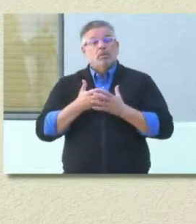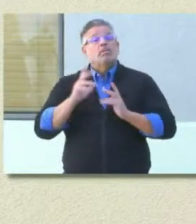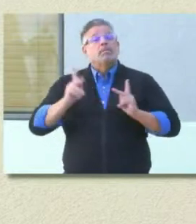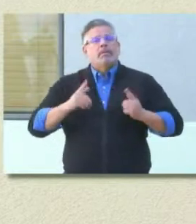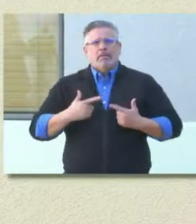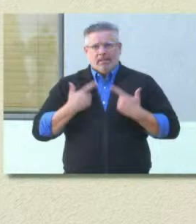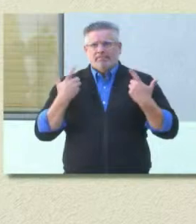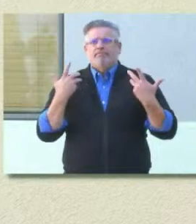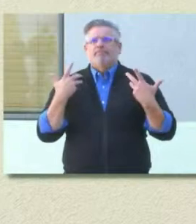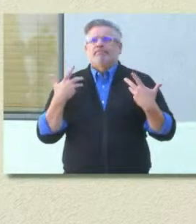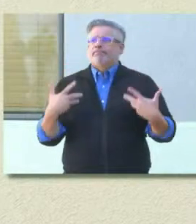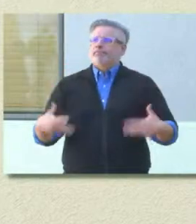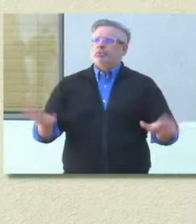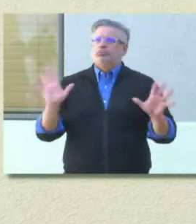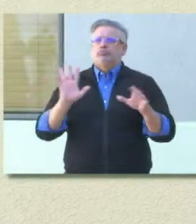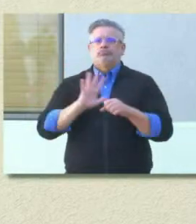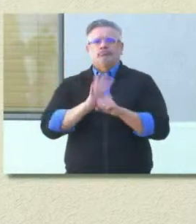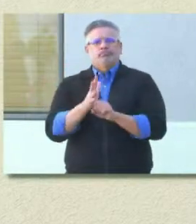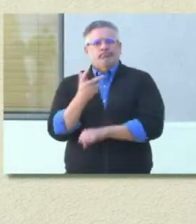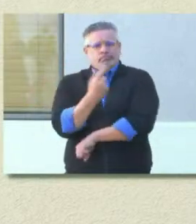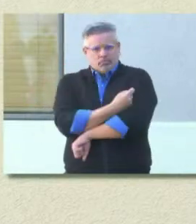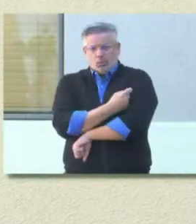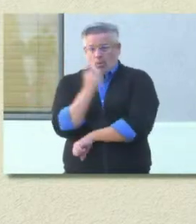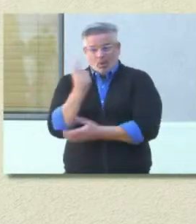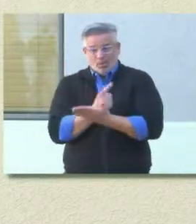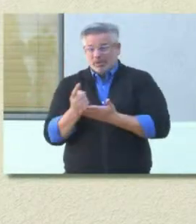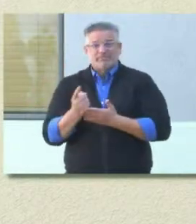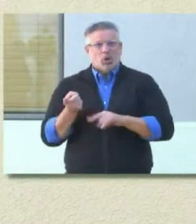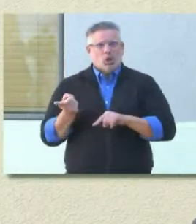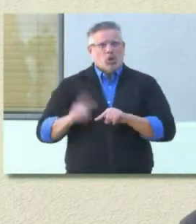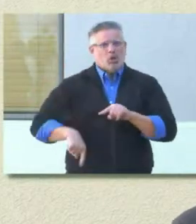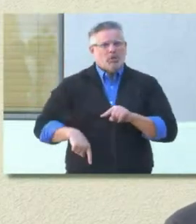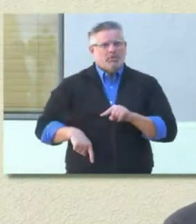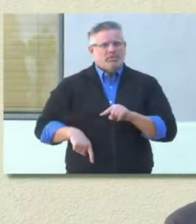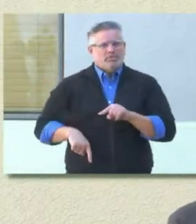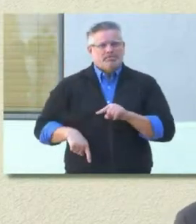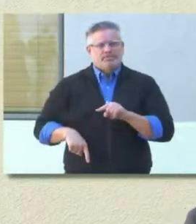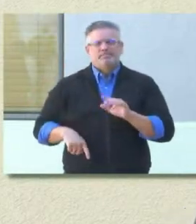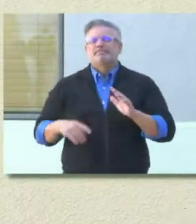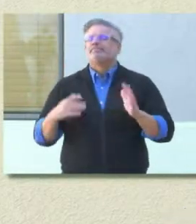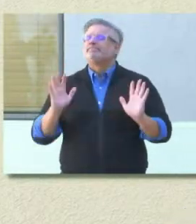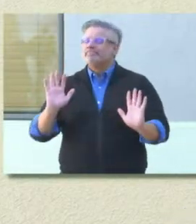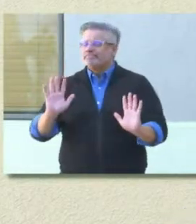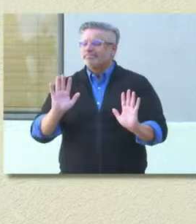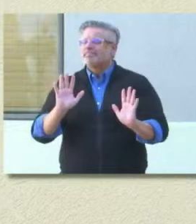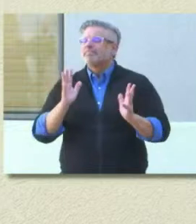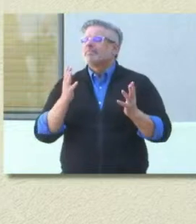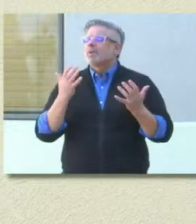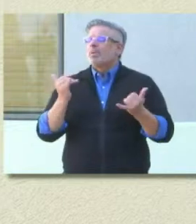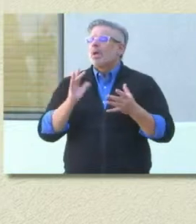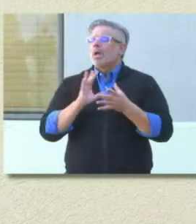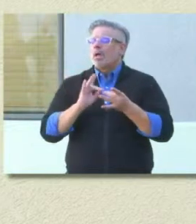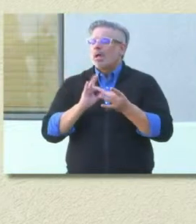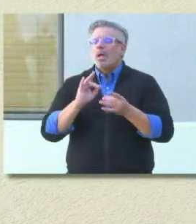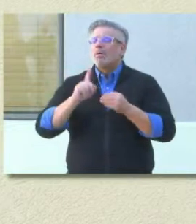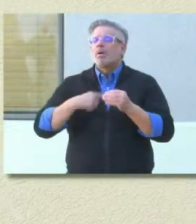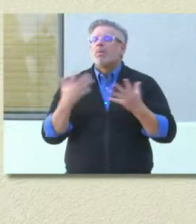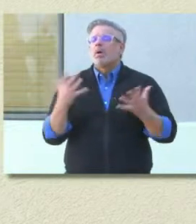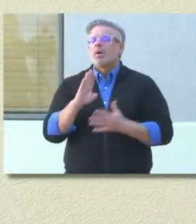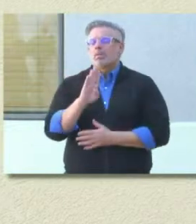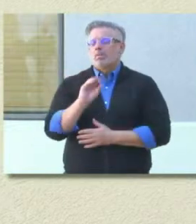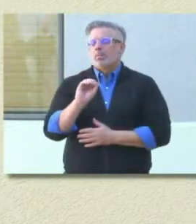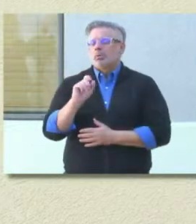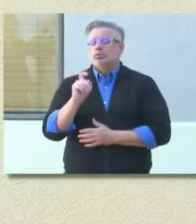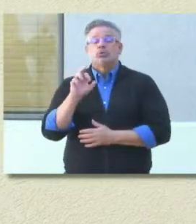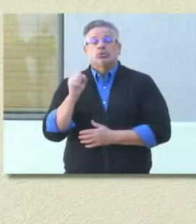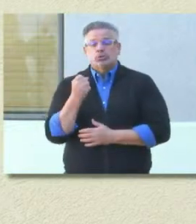get vaccinated now, where in a week ago they couldn't. But I really want to spend a moment on the message of boosters and making sure